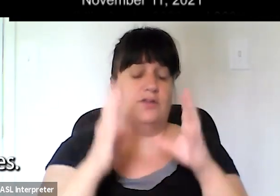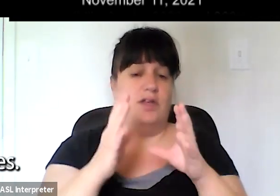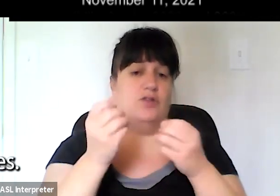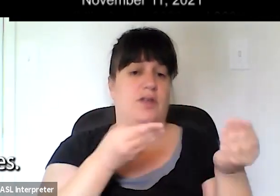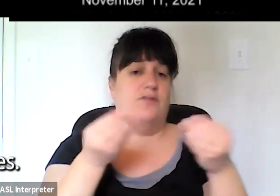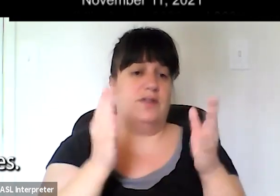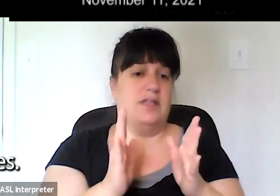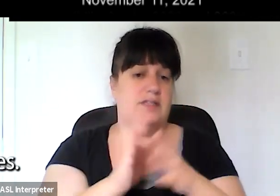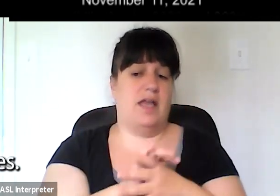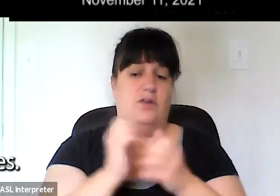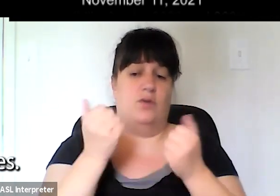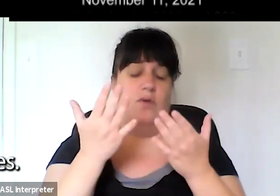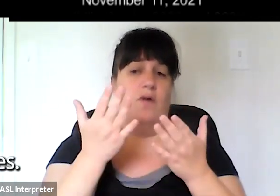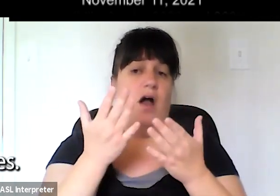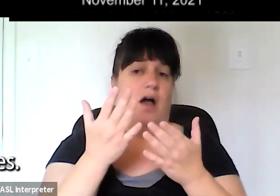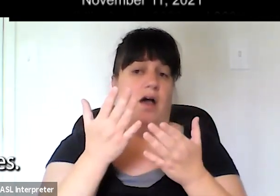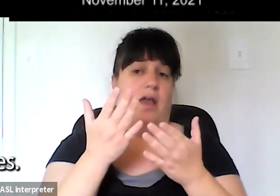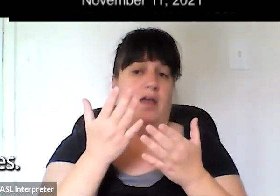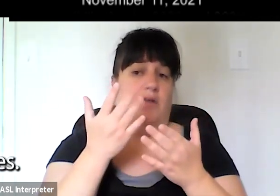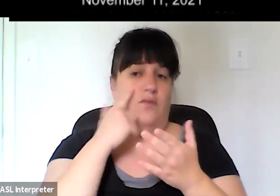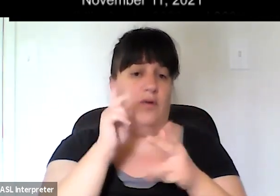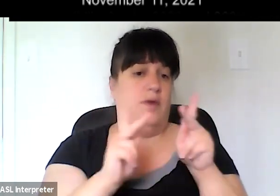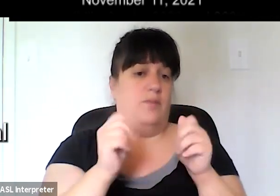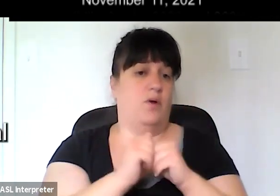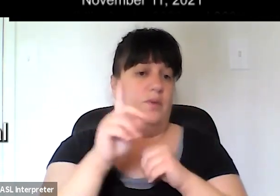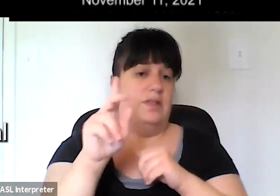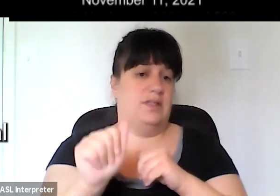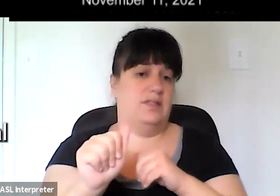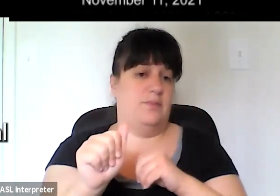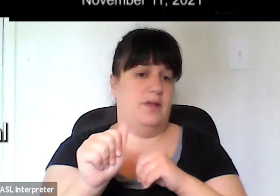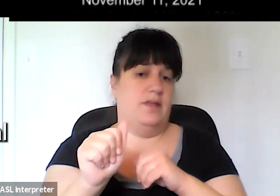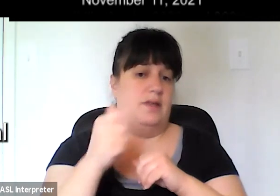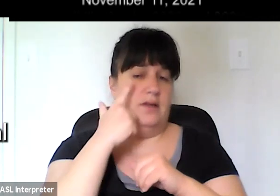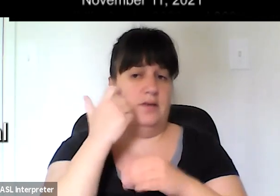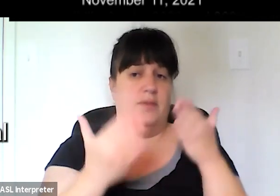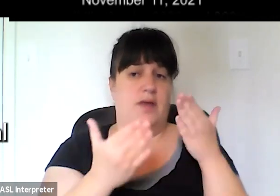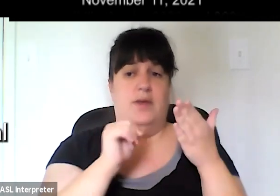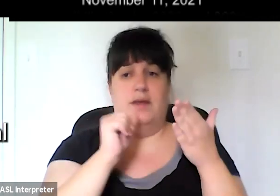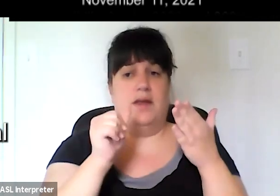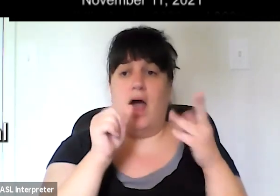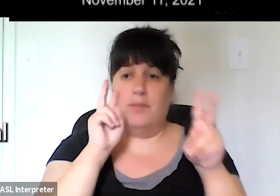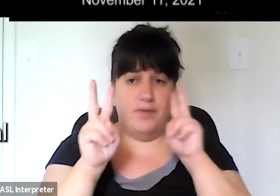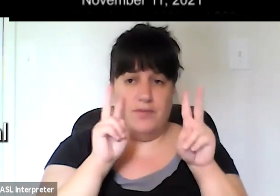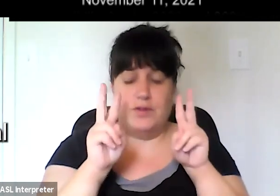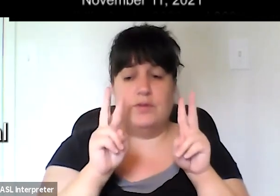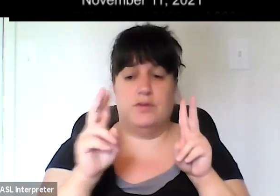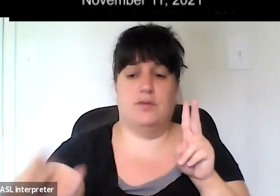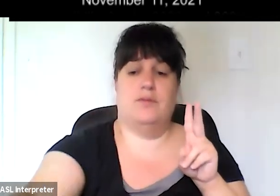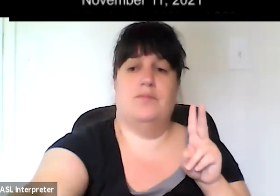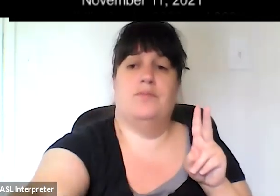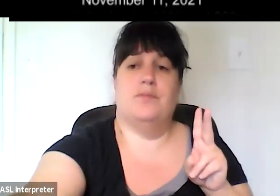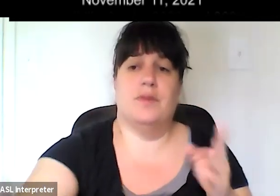provide for and cater to people with disability, because it might not just be visual disability. Someone may